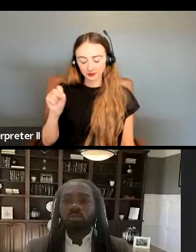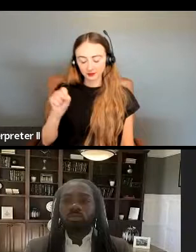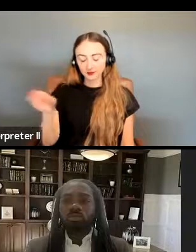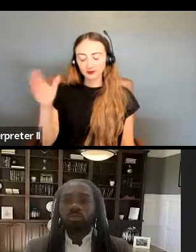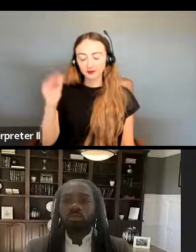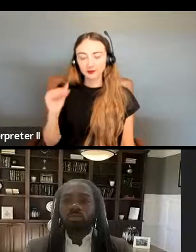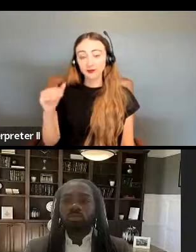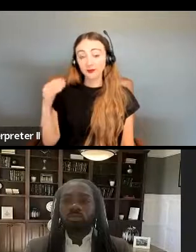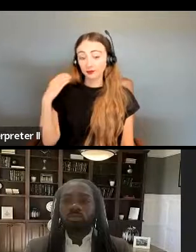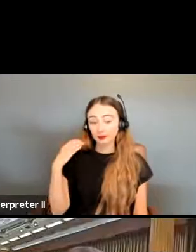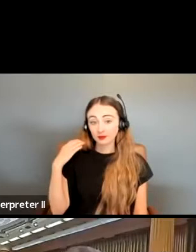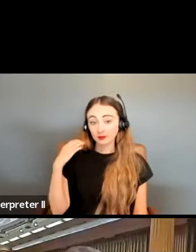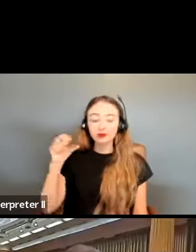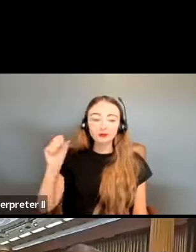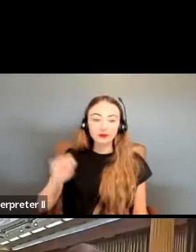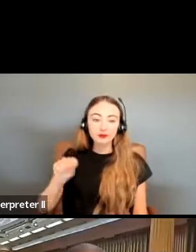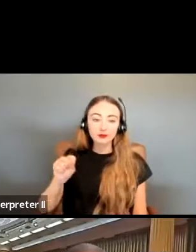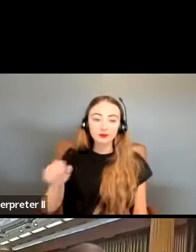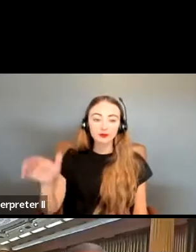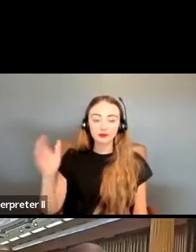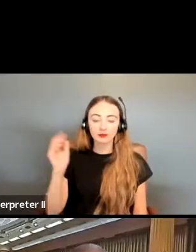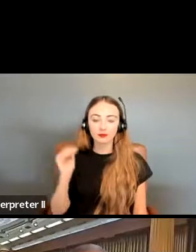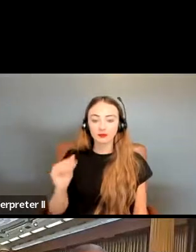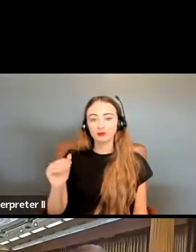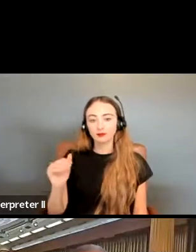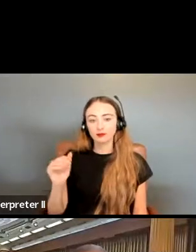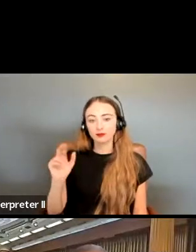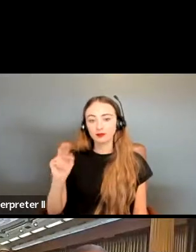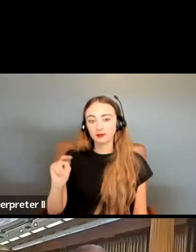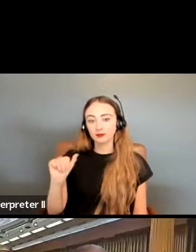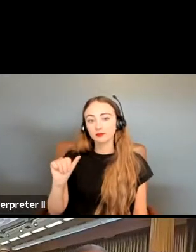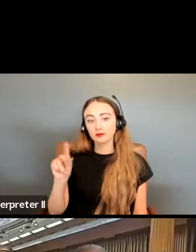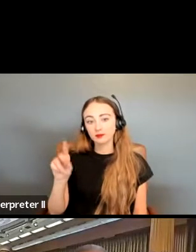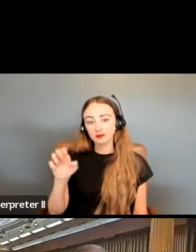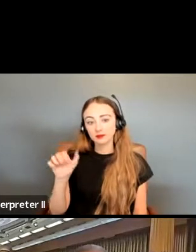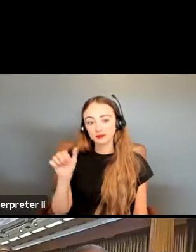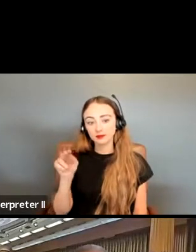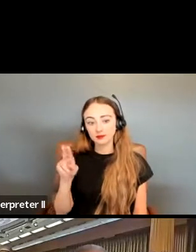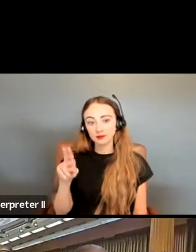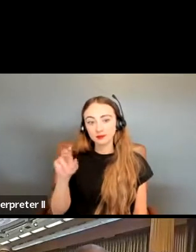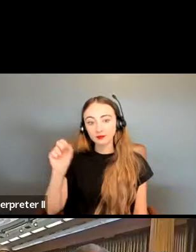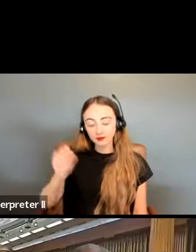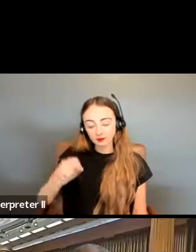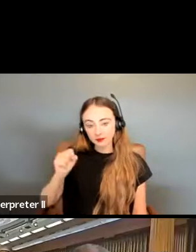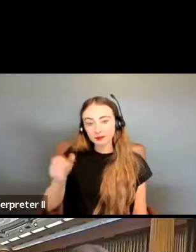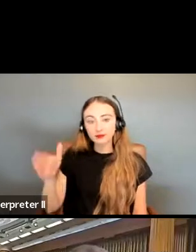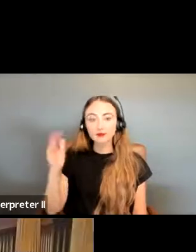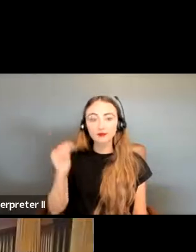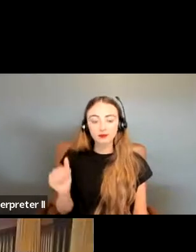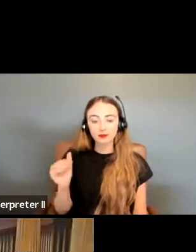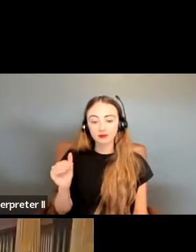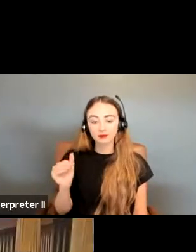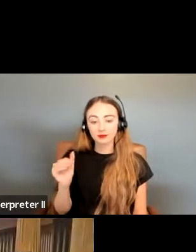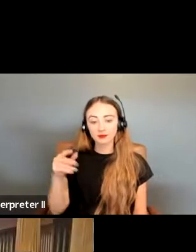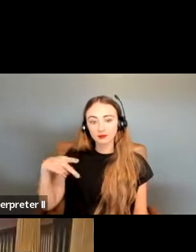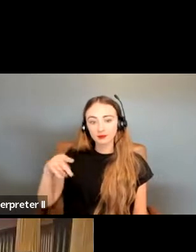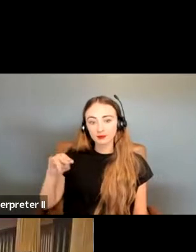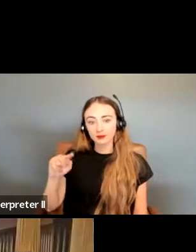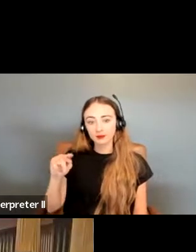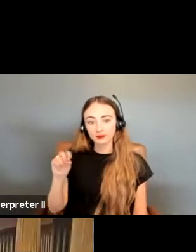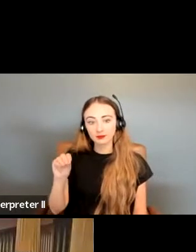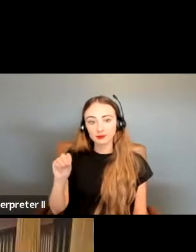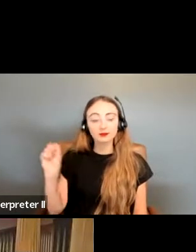yes. Chairman Mendelson. Yes. Chairman Mendelson votes yes. Councilmember Nadeau. Yes. Councilmember Nadeau votes yes. Councilmember Pinto.